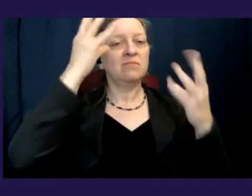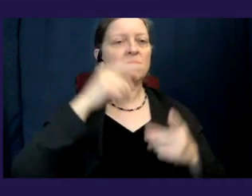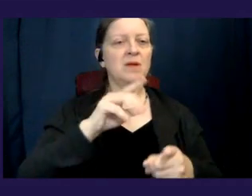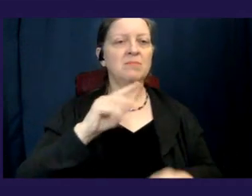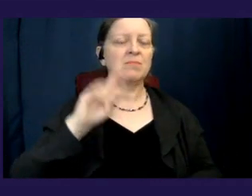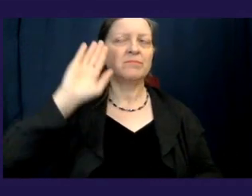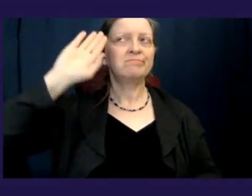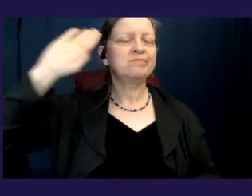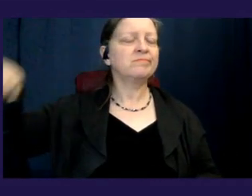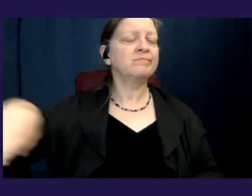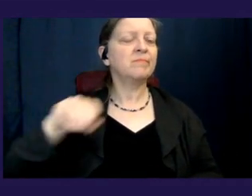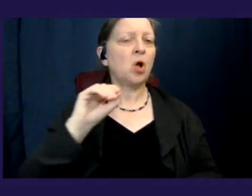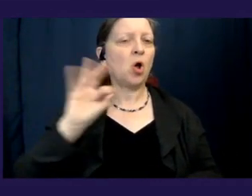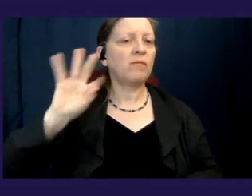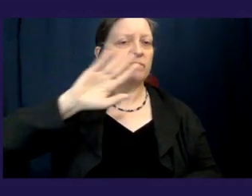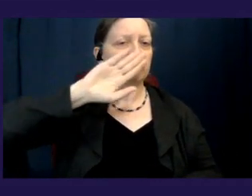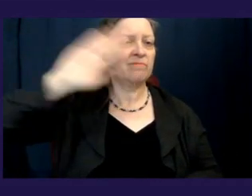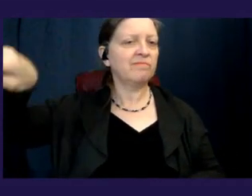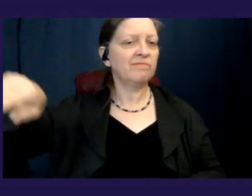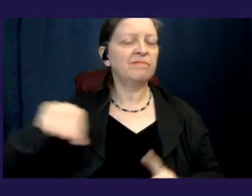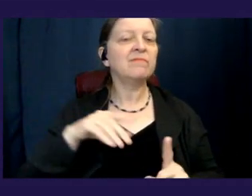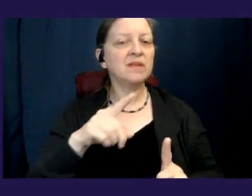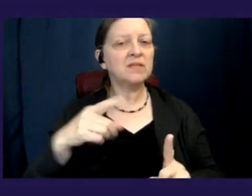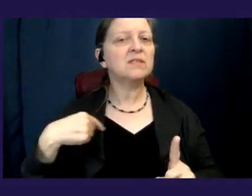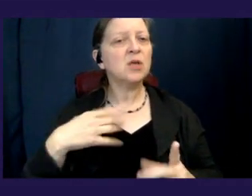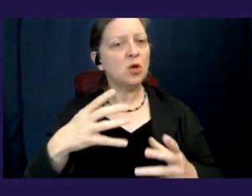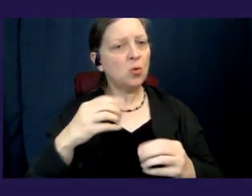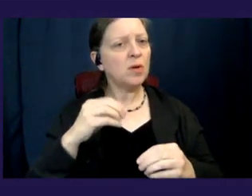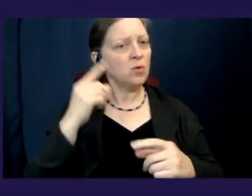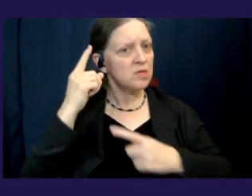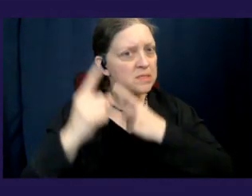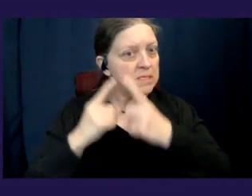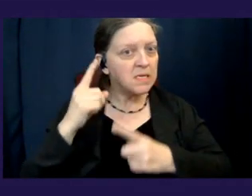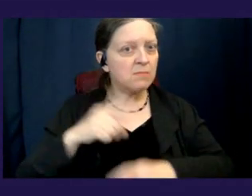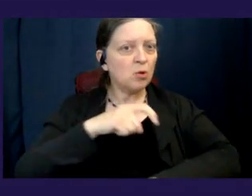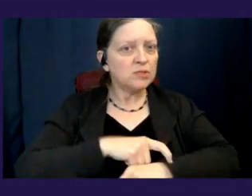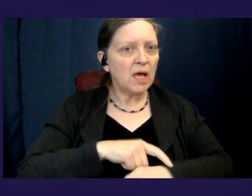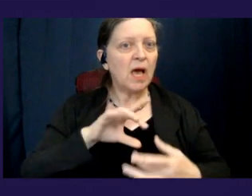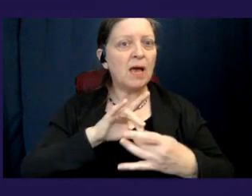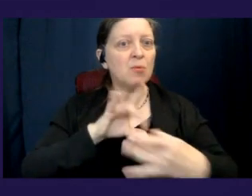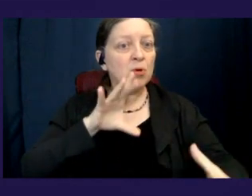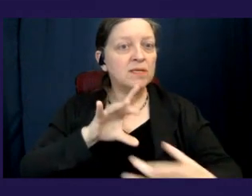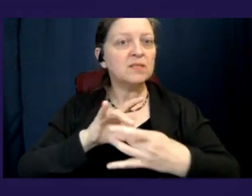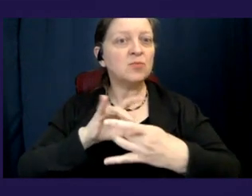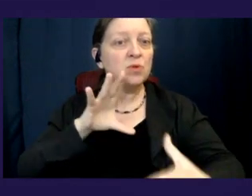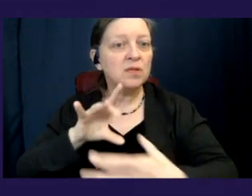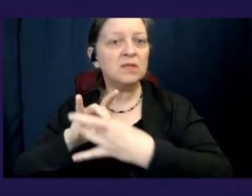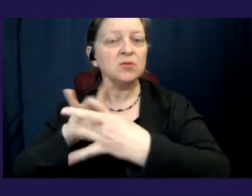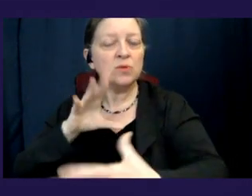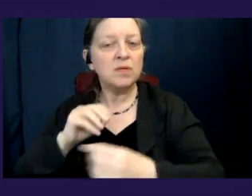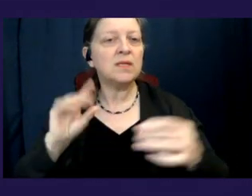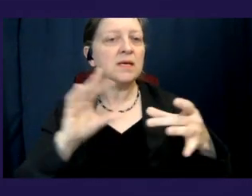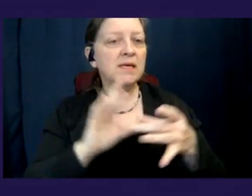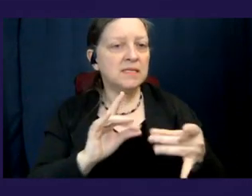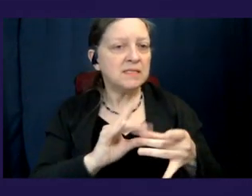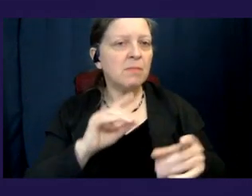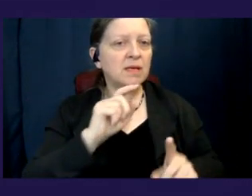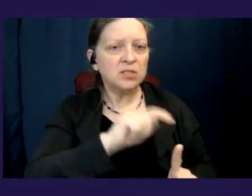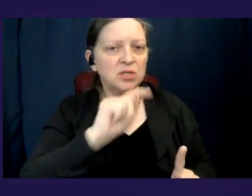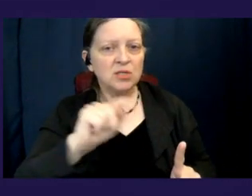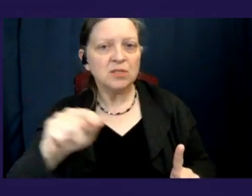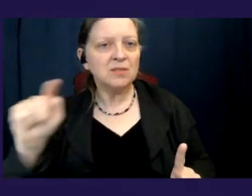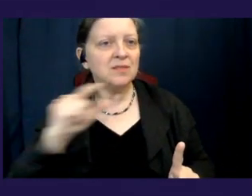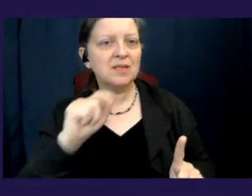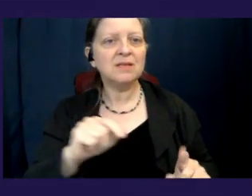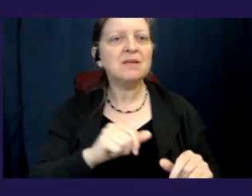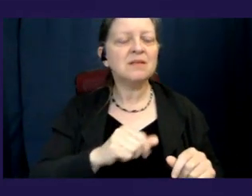and we wanted to keep a steady drumbeat of that information. We also used targeted messages, and not just, you know, basic demographics